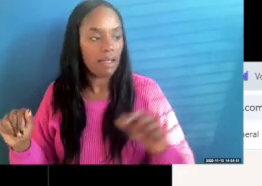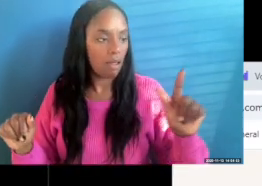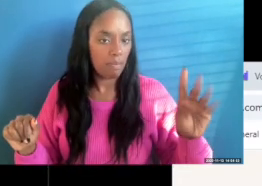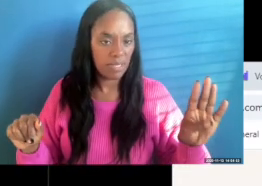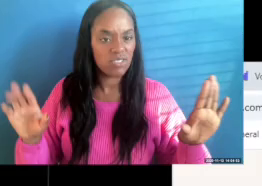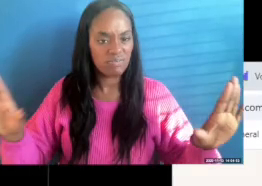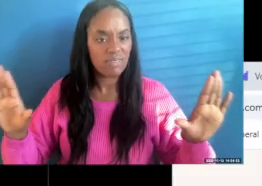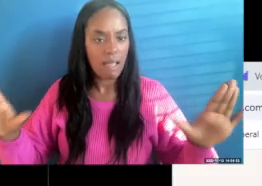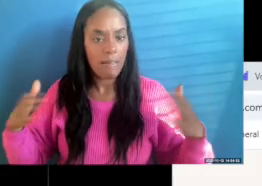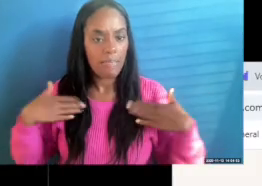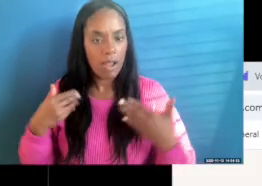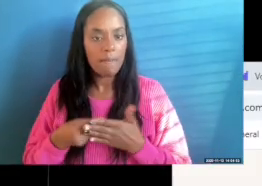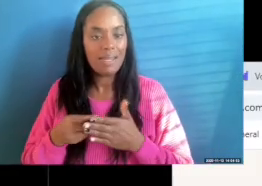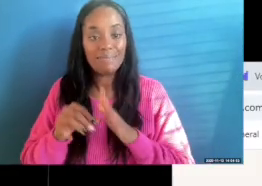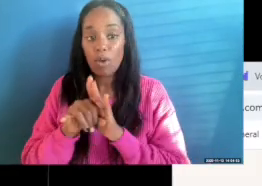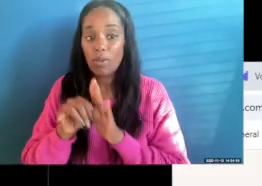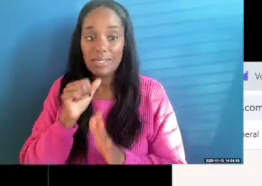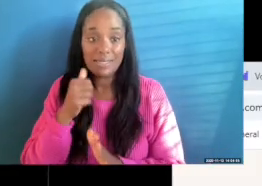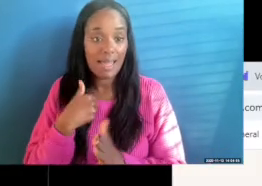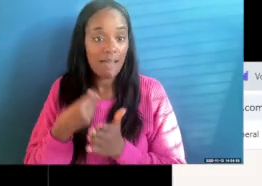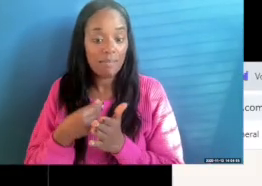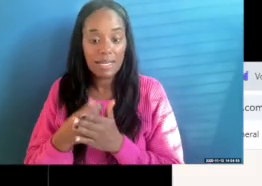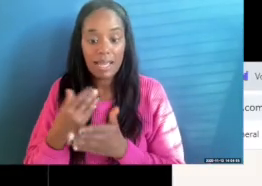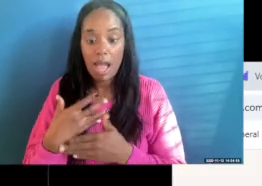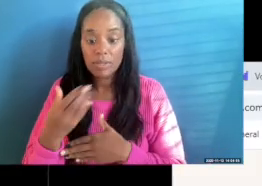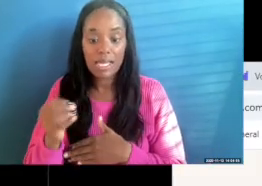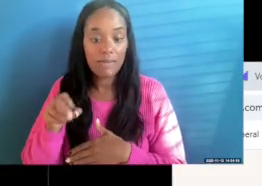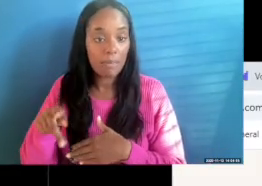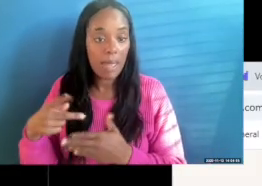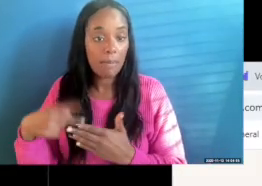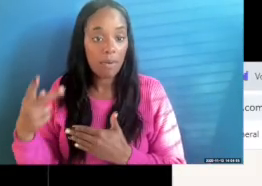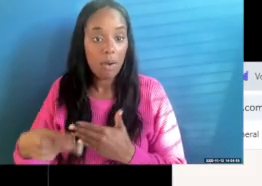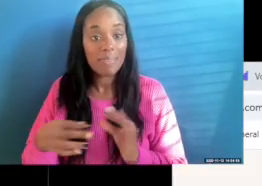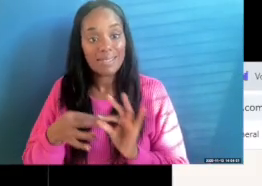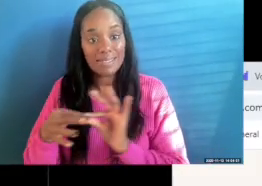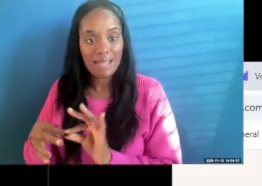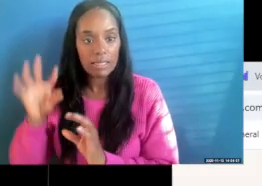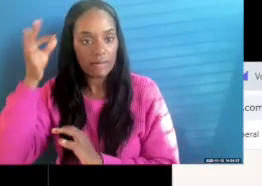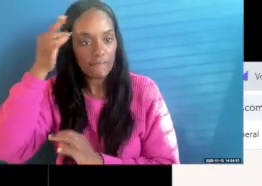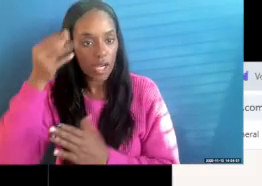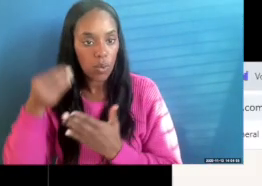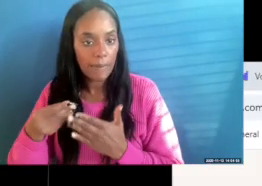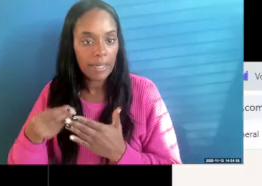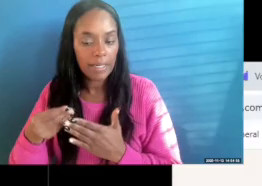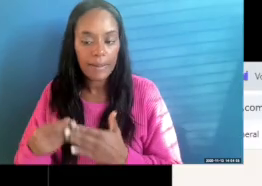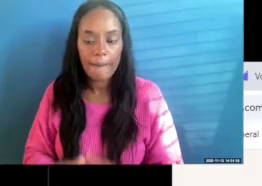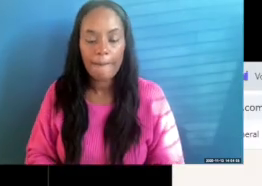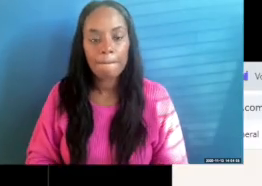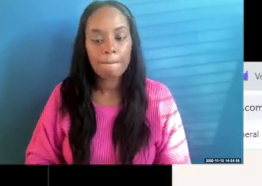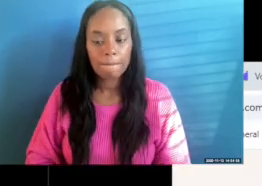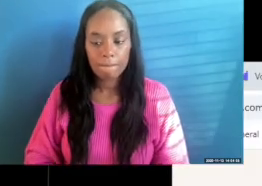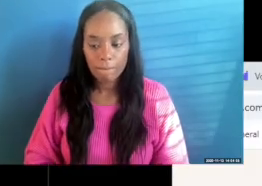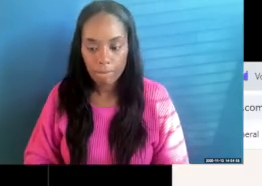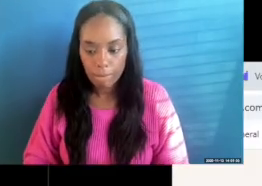groups, that it's about exposure to highly sensitive communities. And when we think